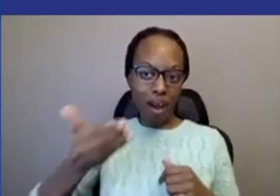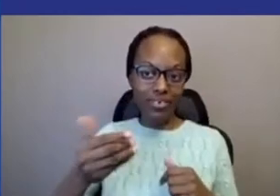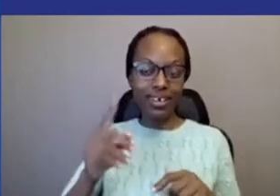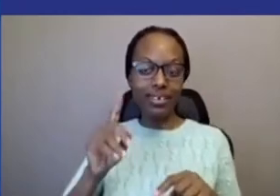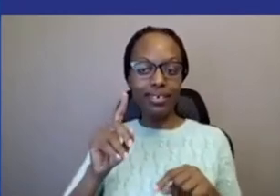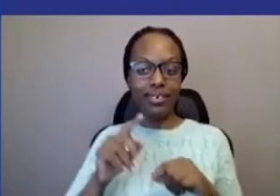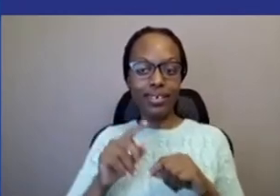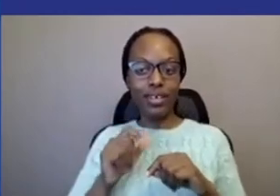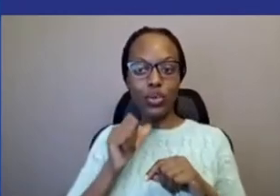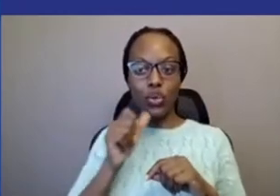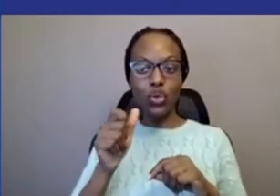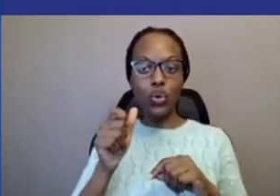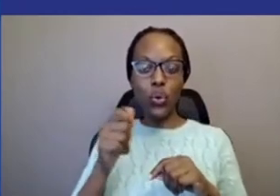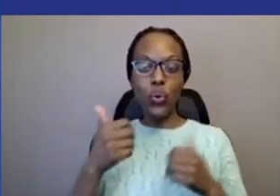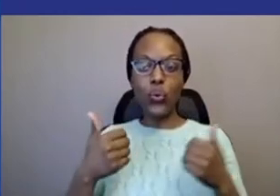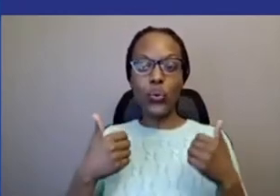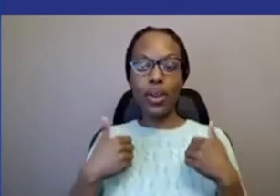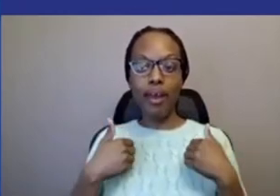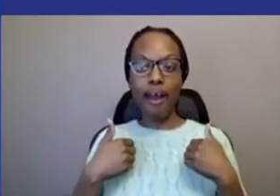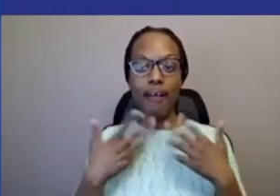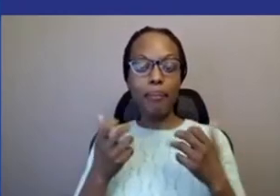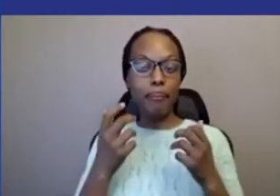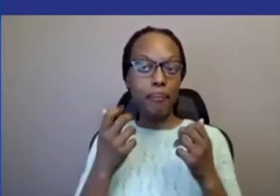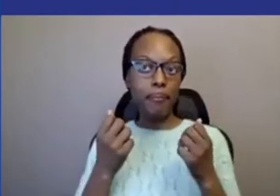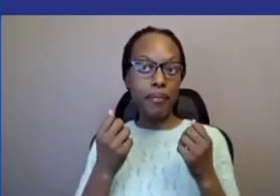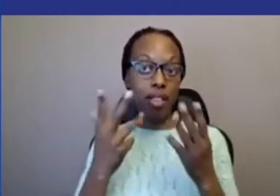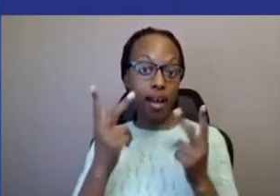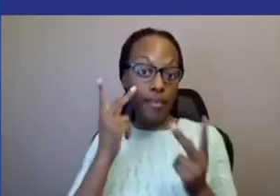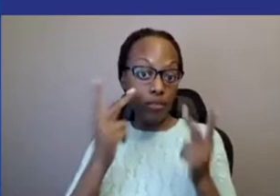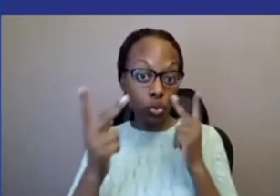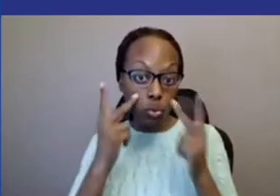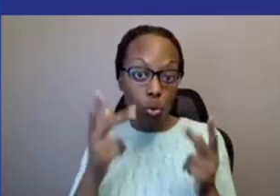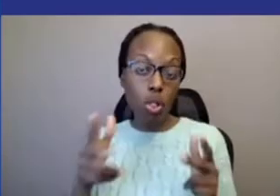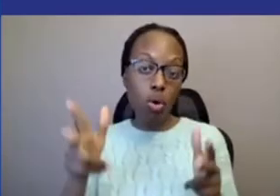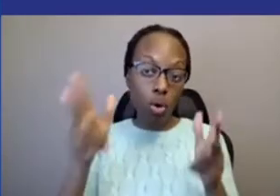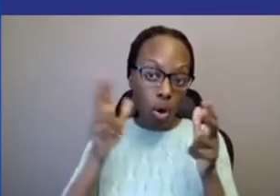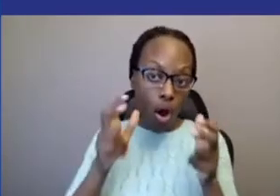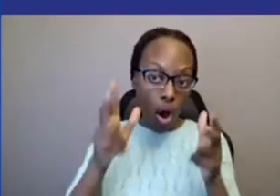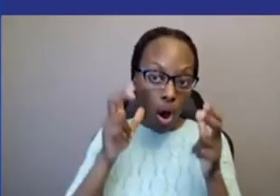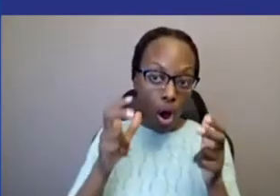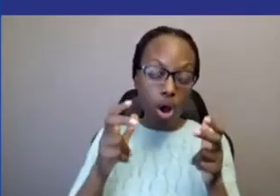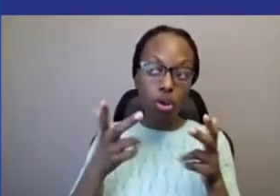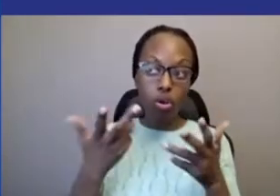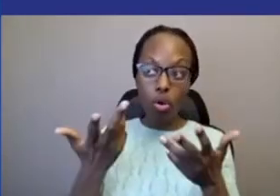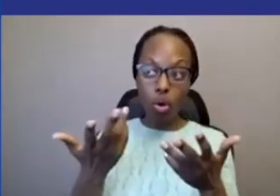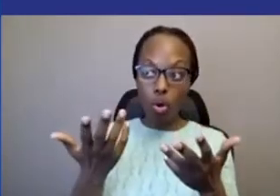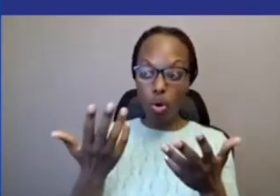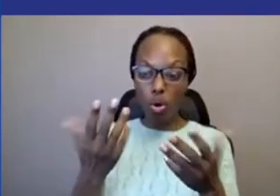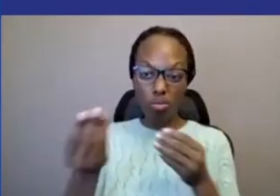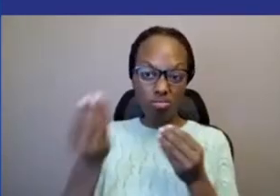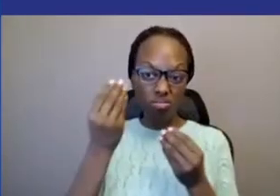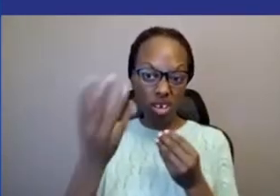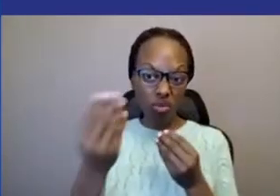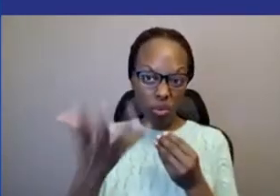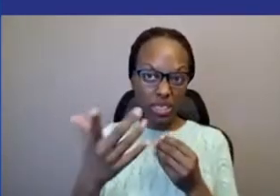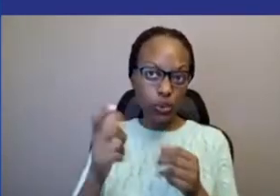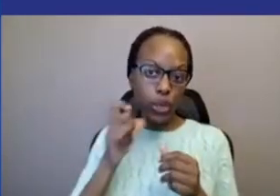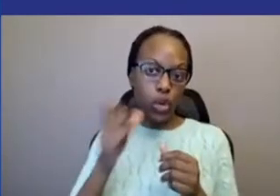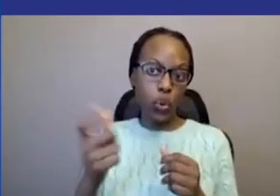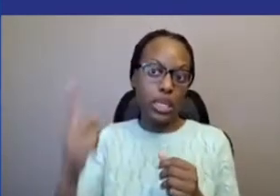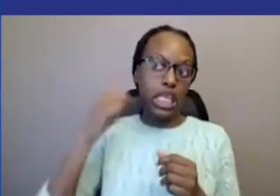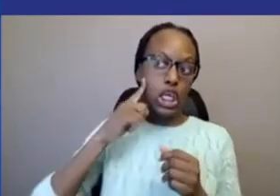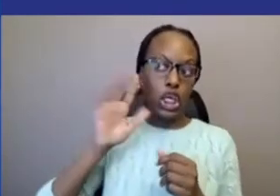references or audio references. It's not something that we hear on a regular basis. So it